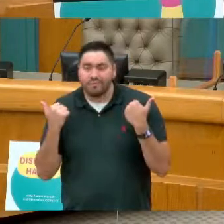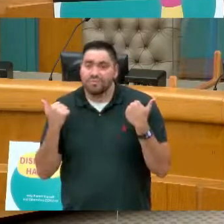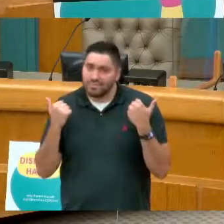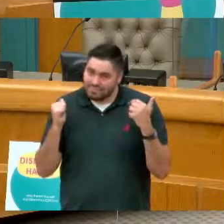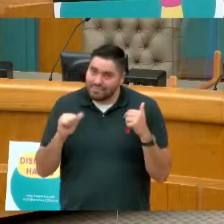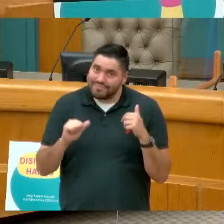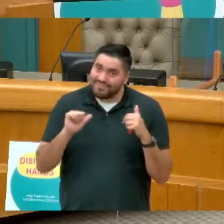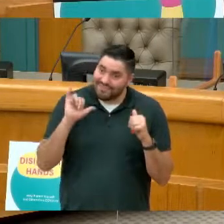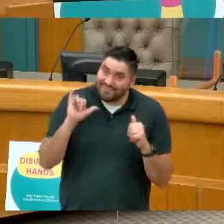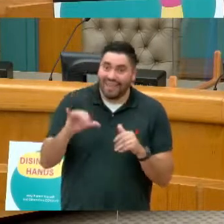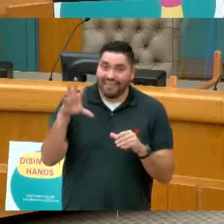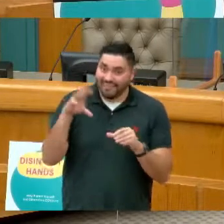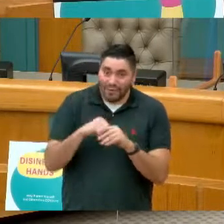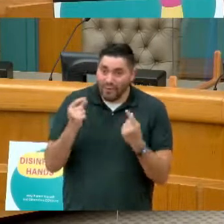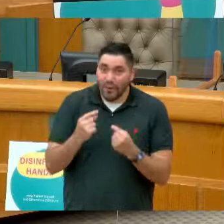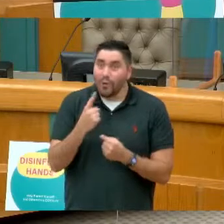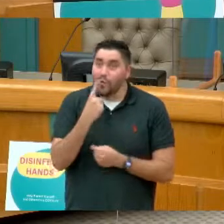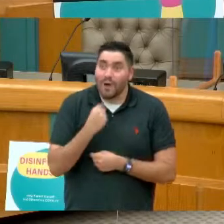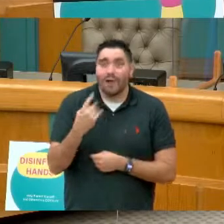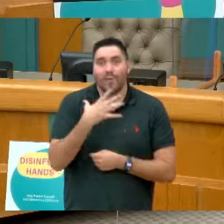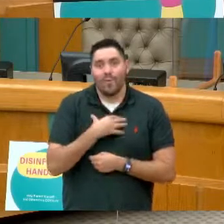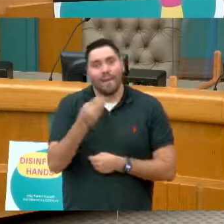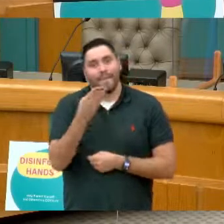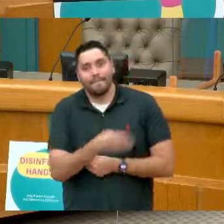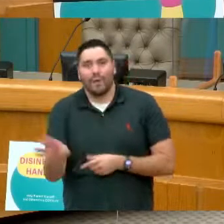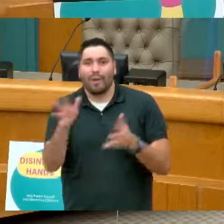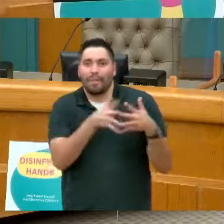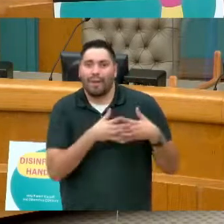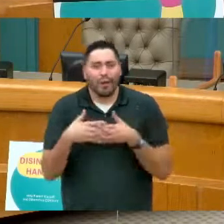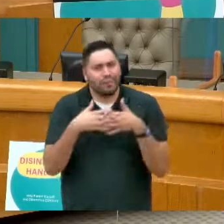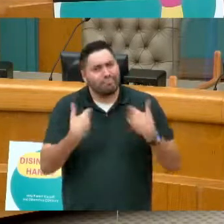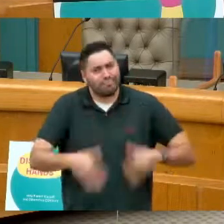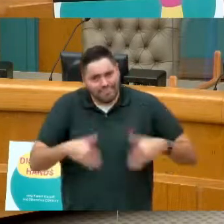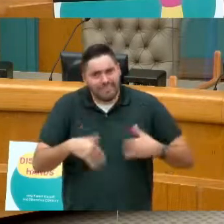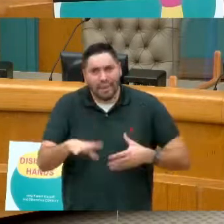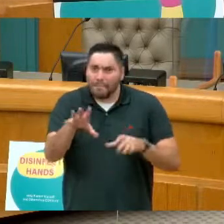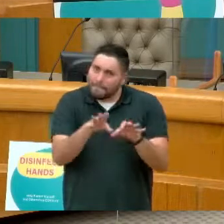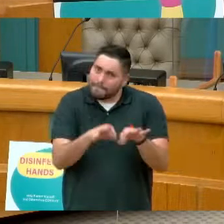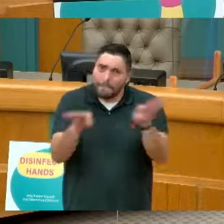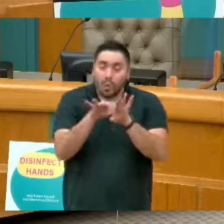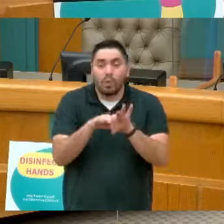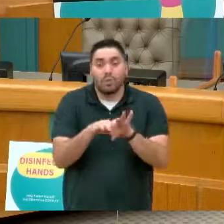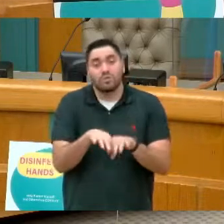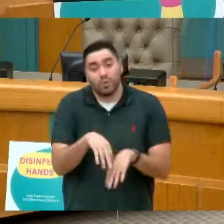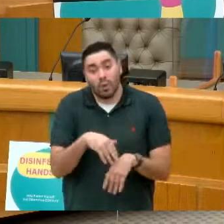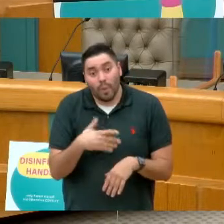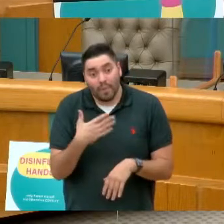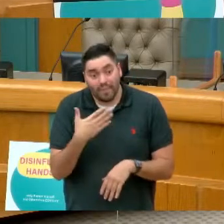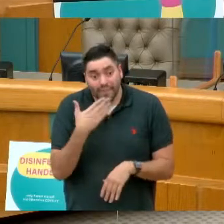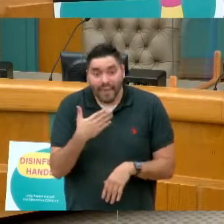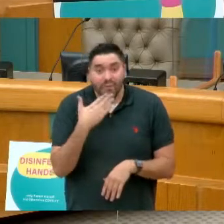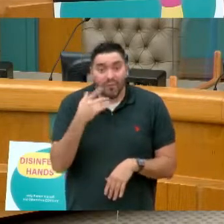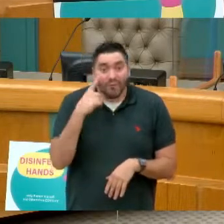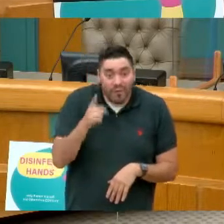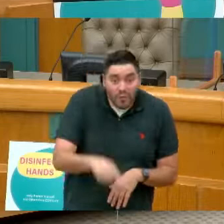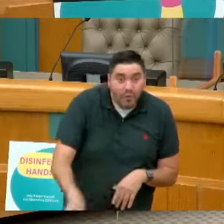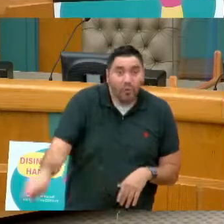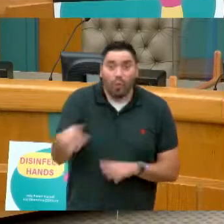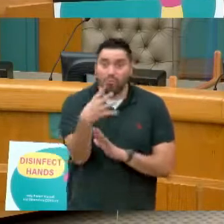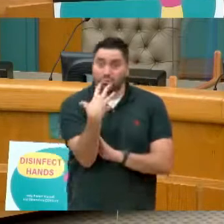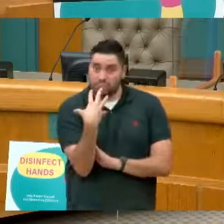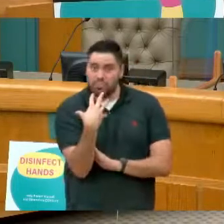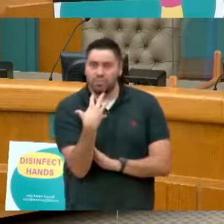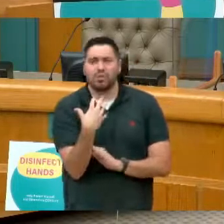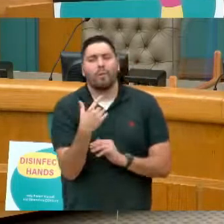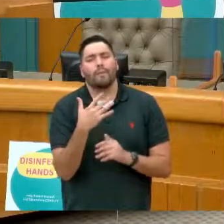and everything in our power to ensure that you cast your vote. The most fundamental part of being an American